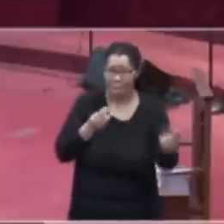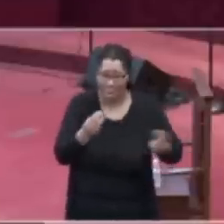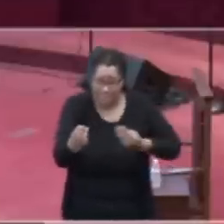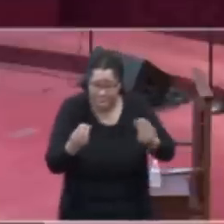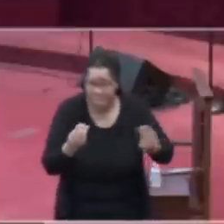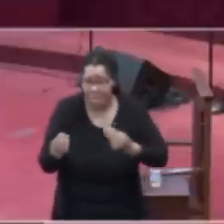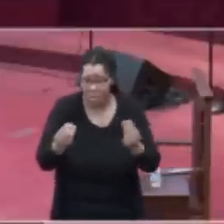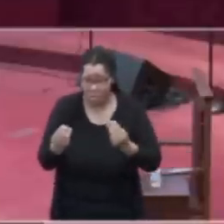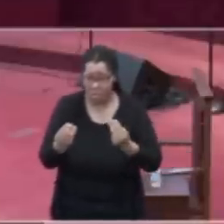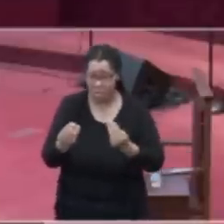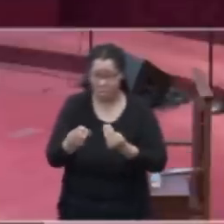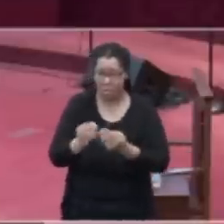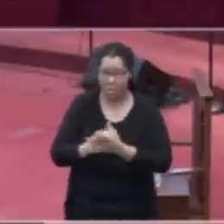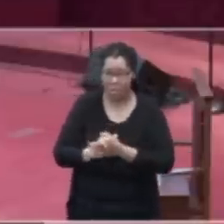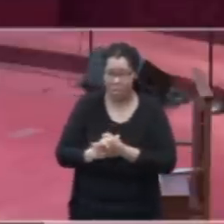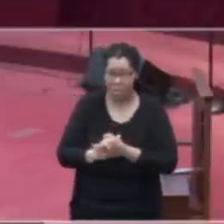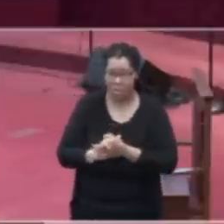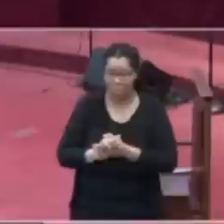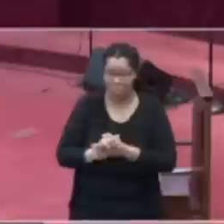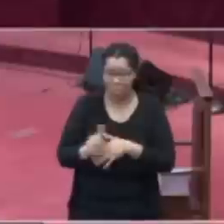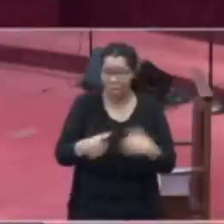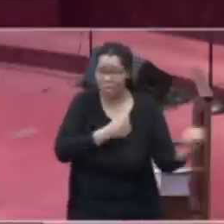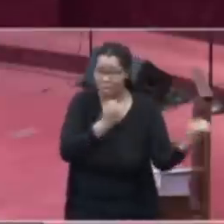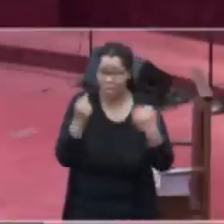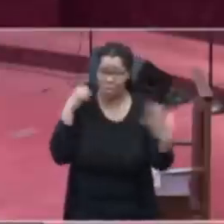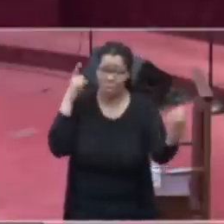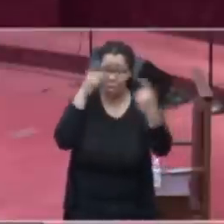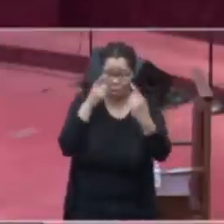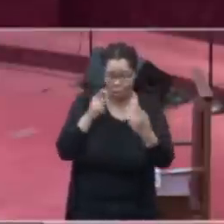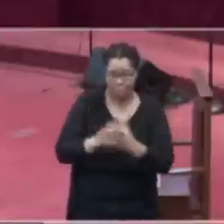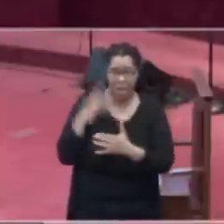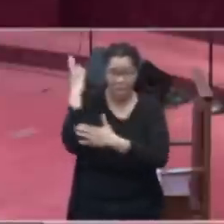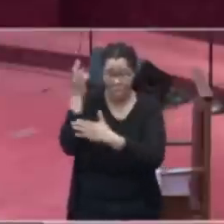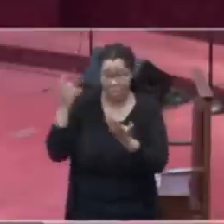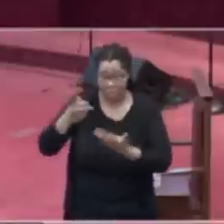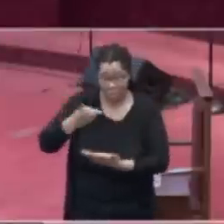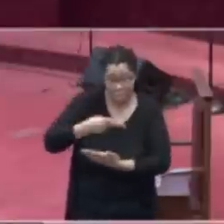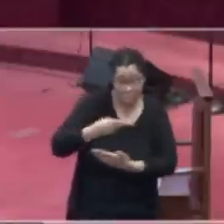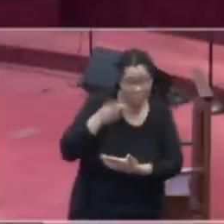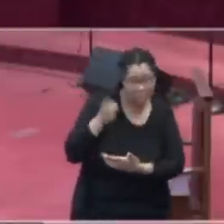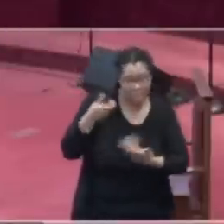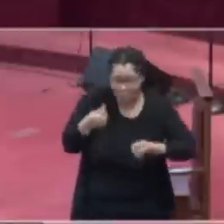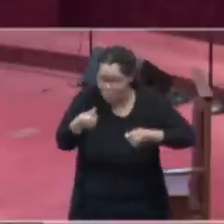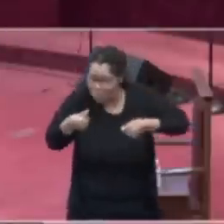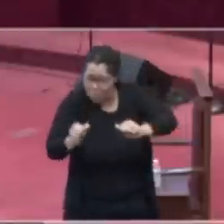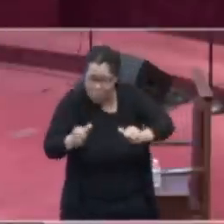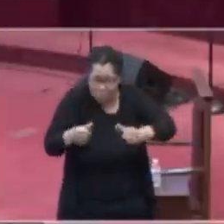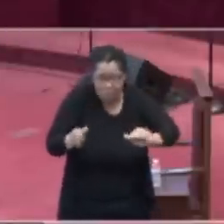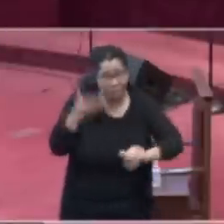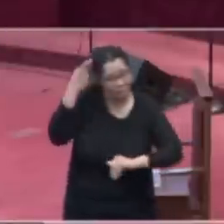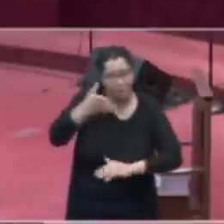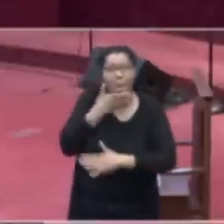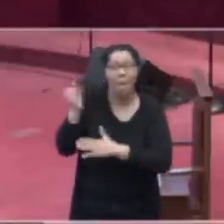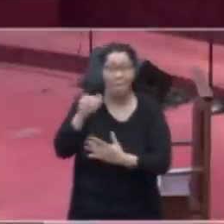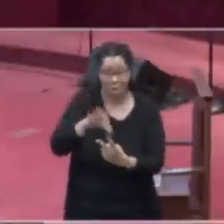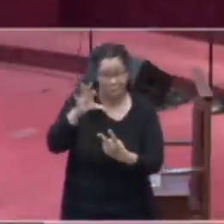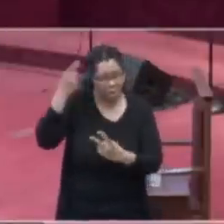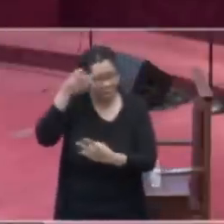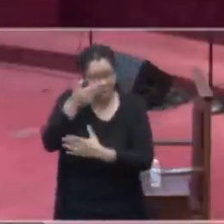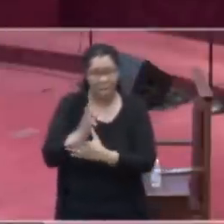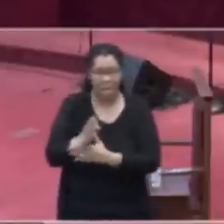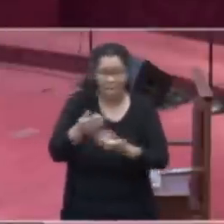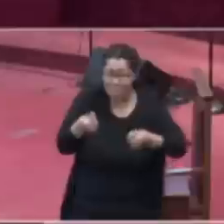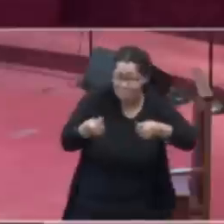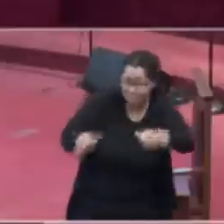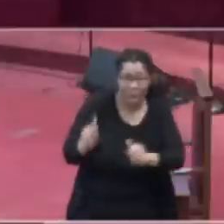might, and mission. And Peter is issuing the reason for you and I to fight to make better choices for God. Fight